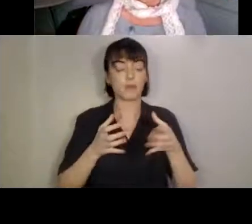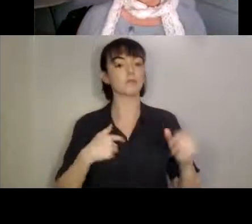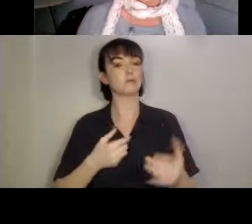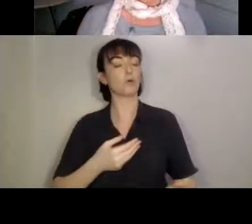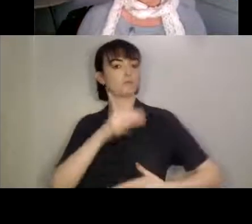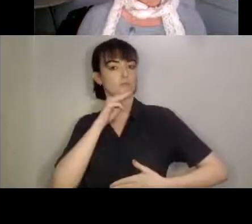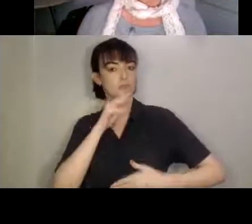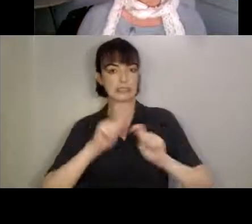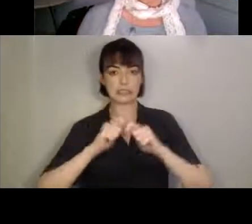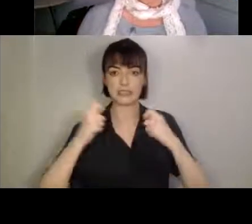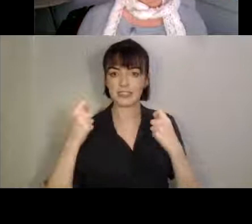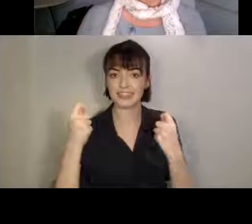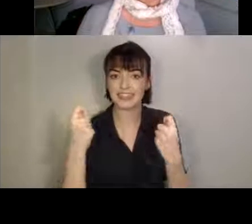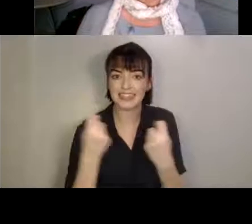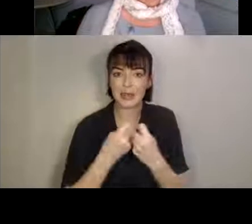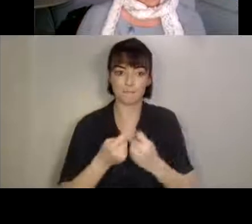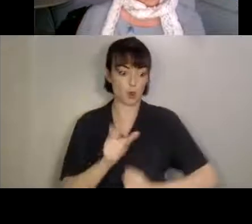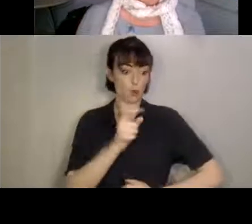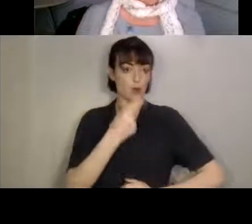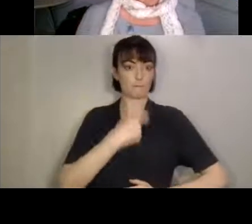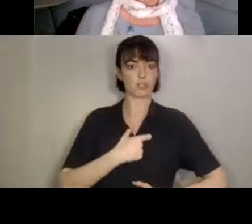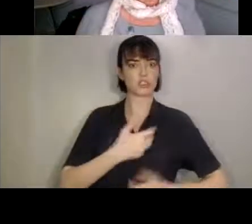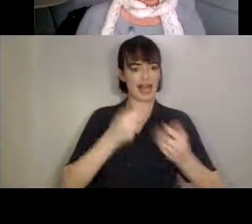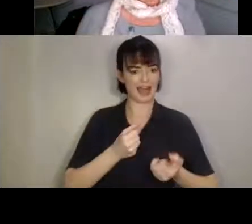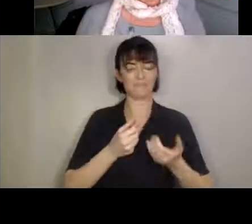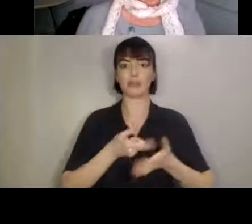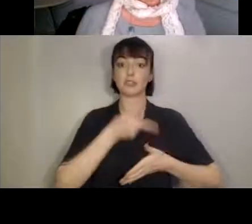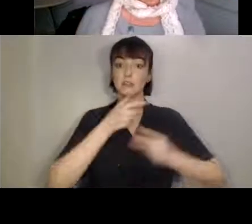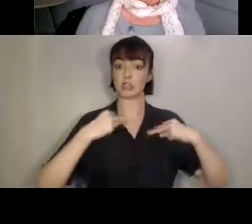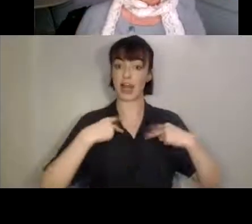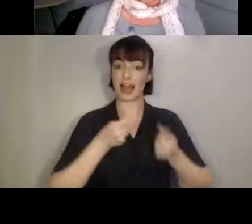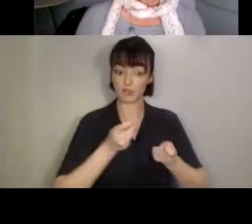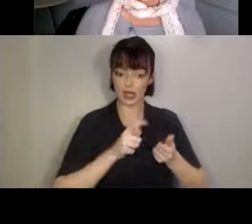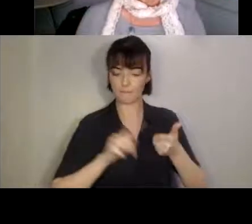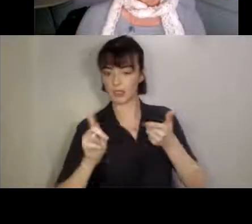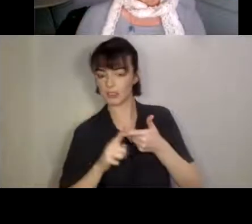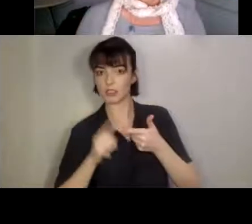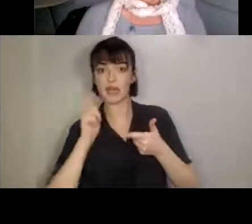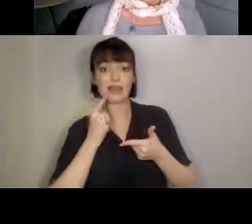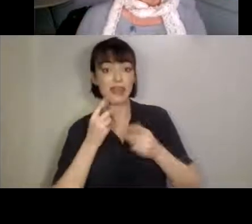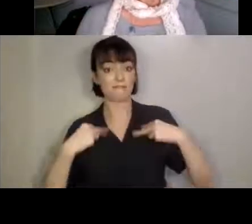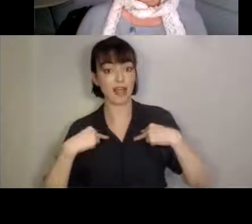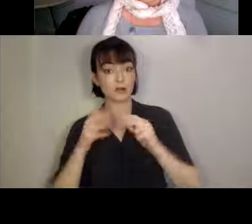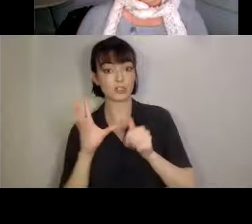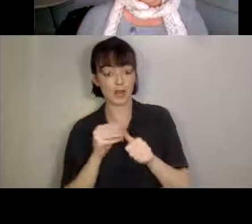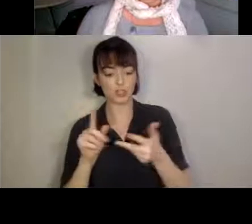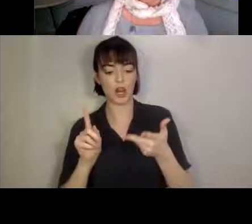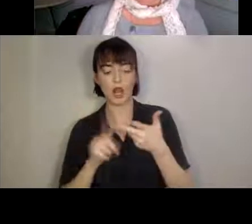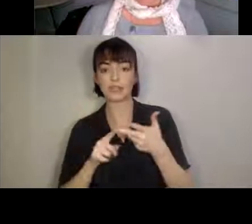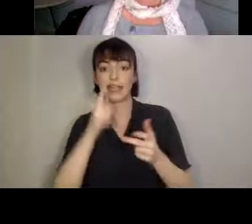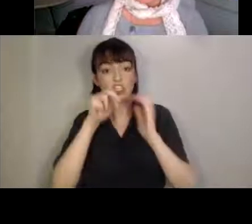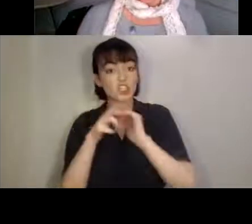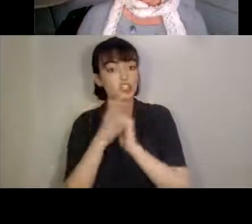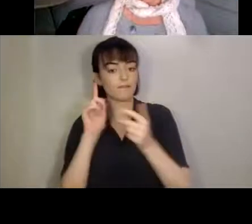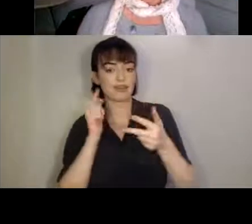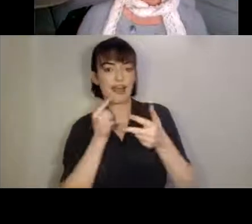that combine skills, or speech and language therapists, deaf language specialists, teachers of the deaf, I think add a